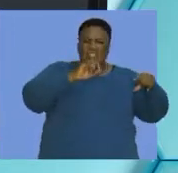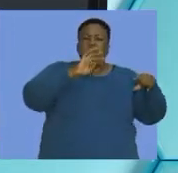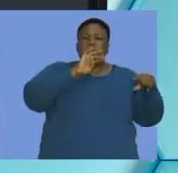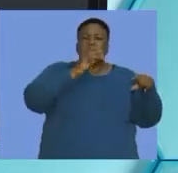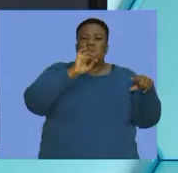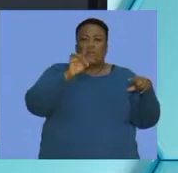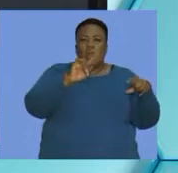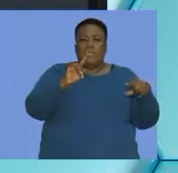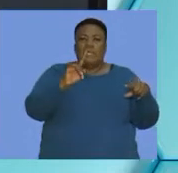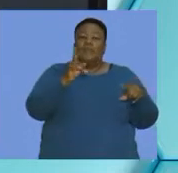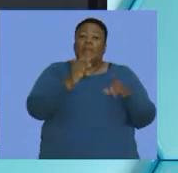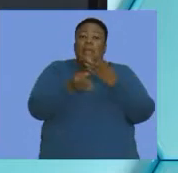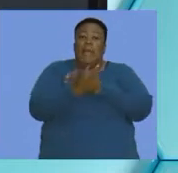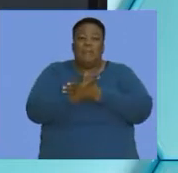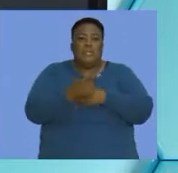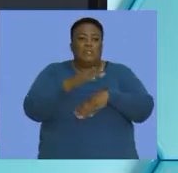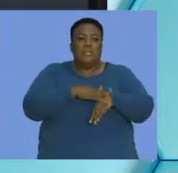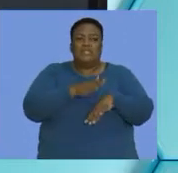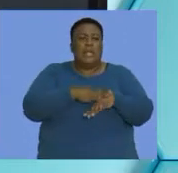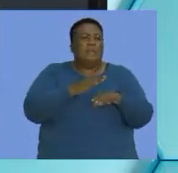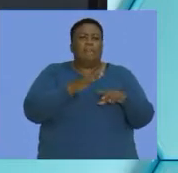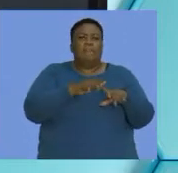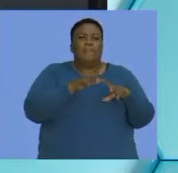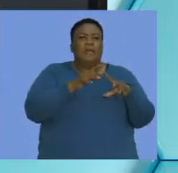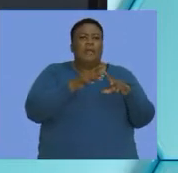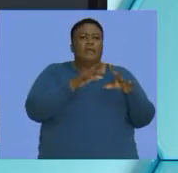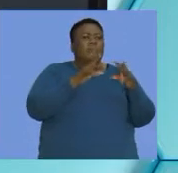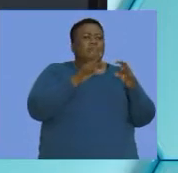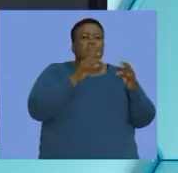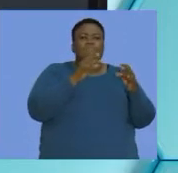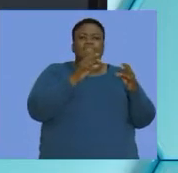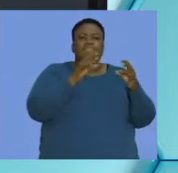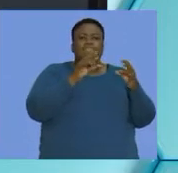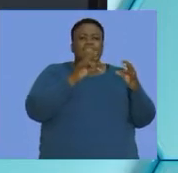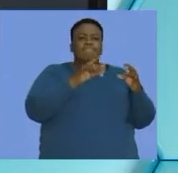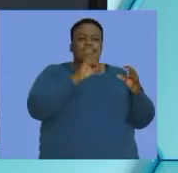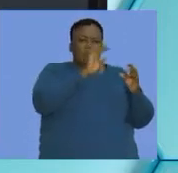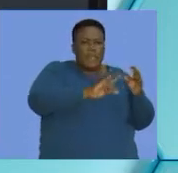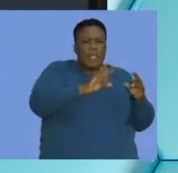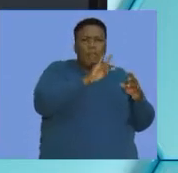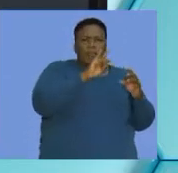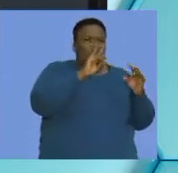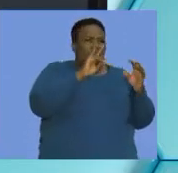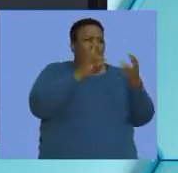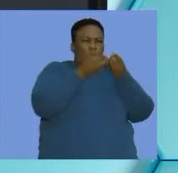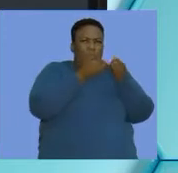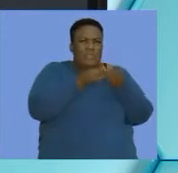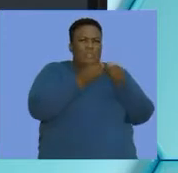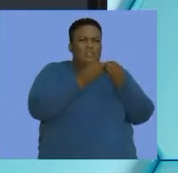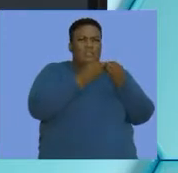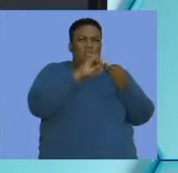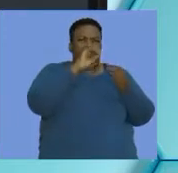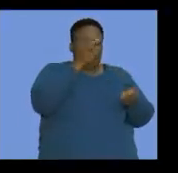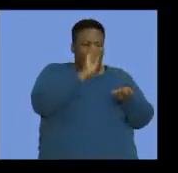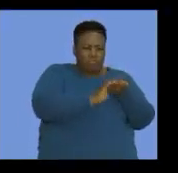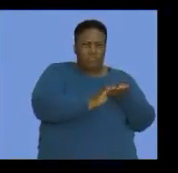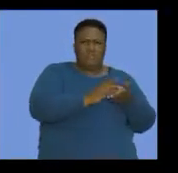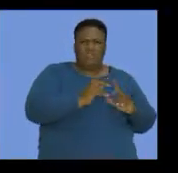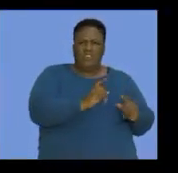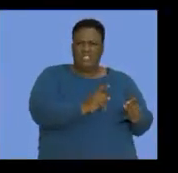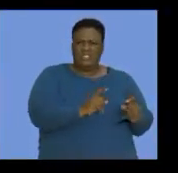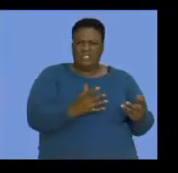species disappearing or their numbers radically decreasing over a short period of time.